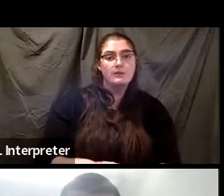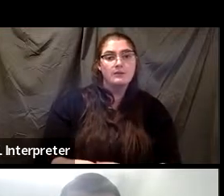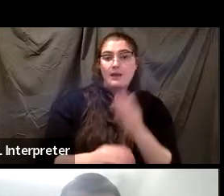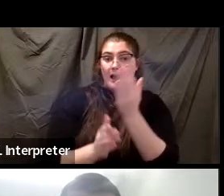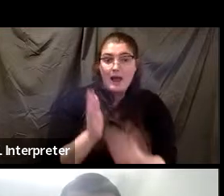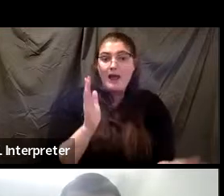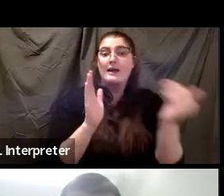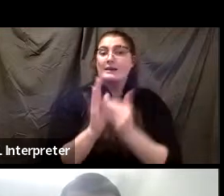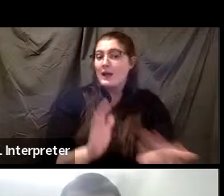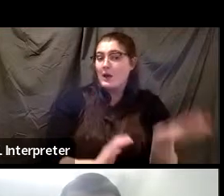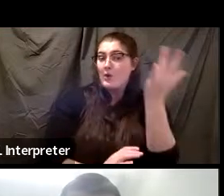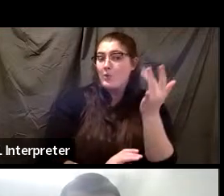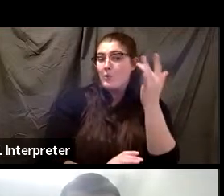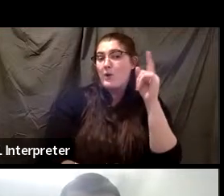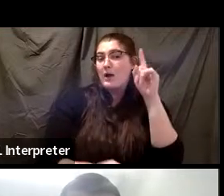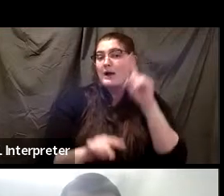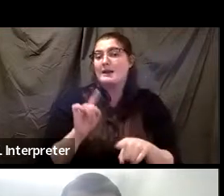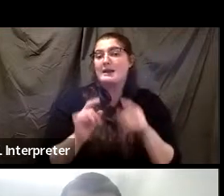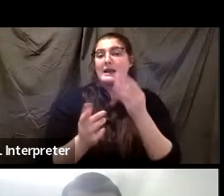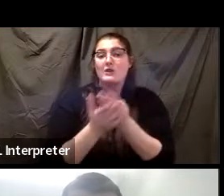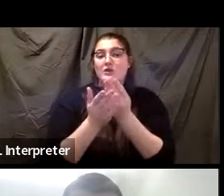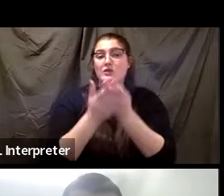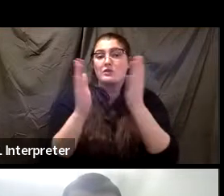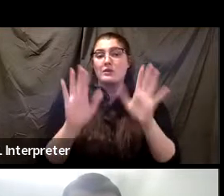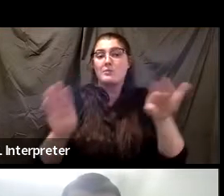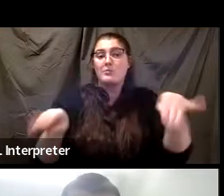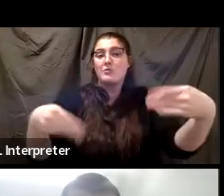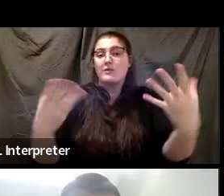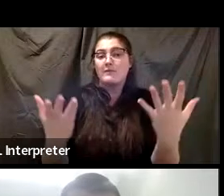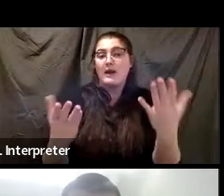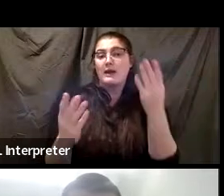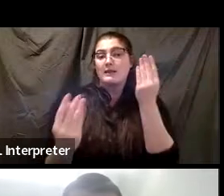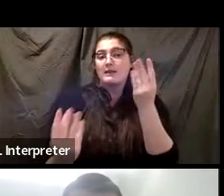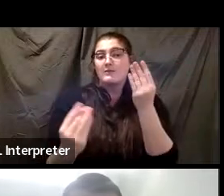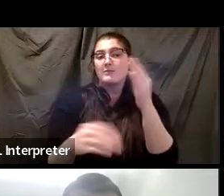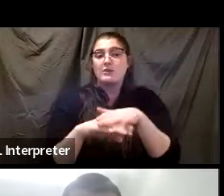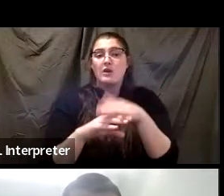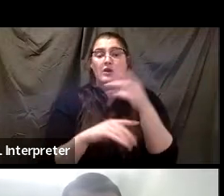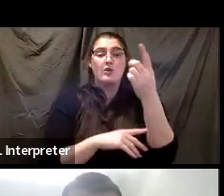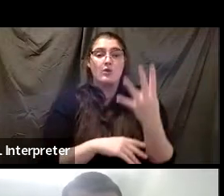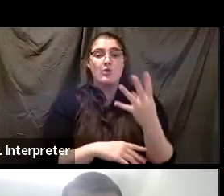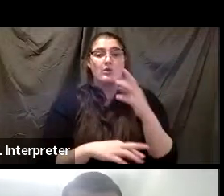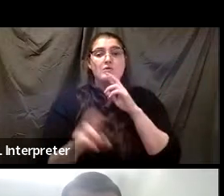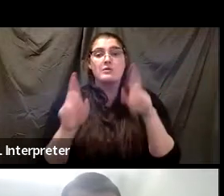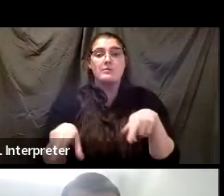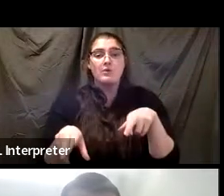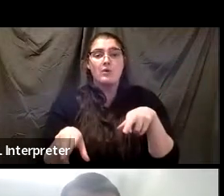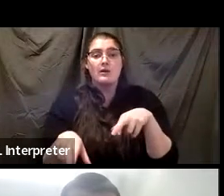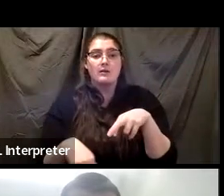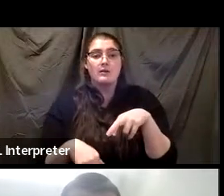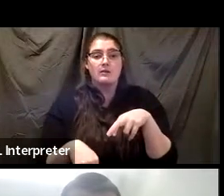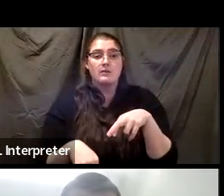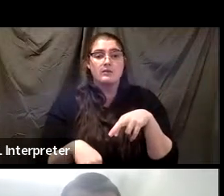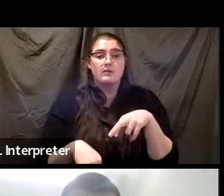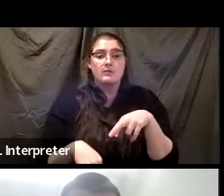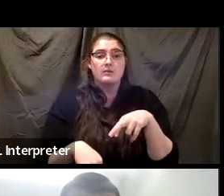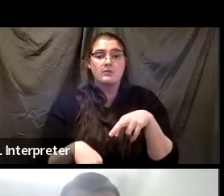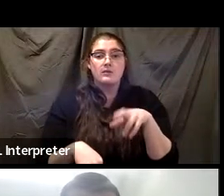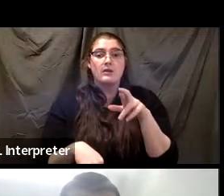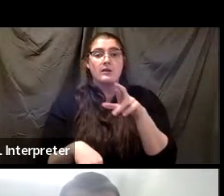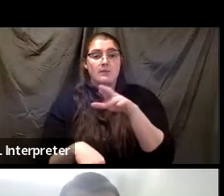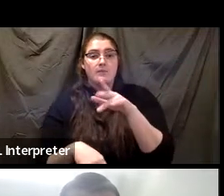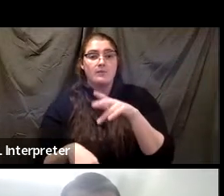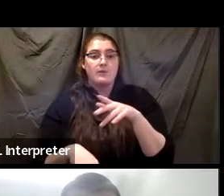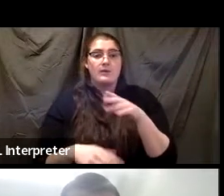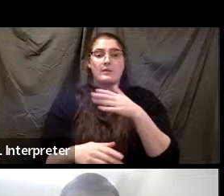Again, why can't the treasurer provide the information on the quarterly report? I don't see what The commissioner OANC did. The technicalities commissioner have to did do. provide the And please